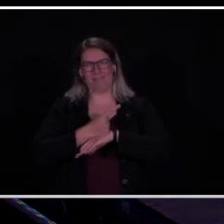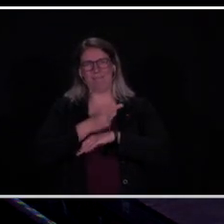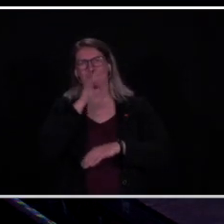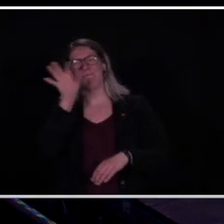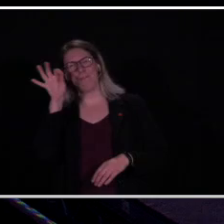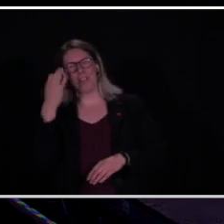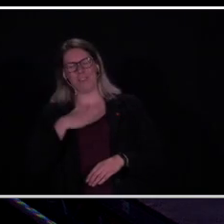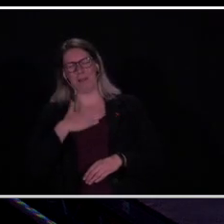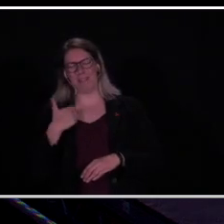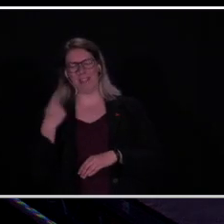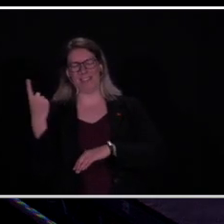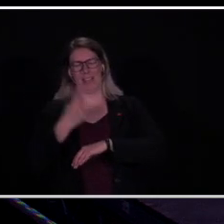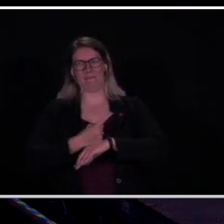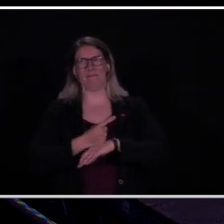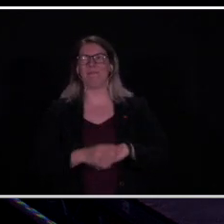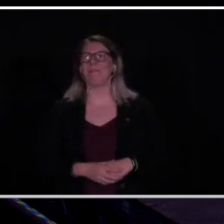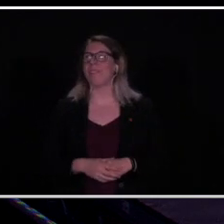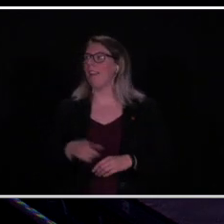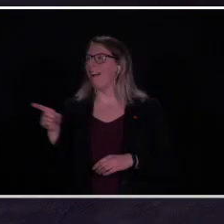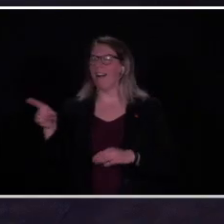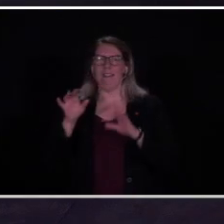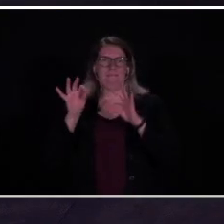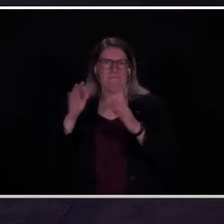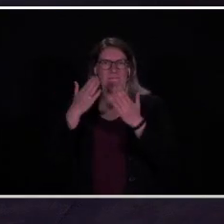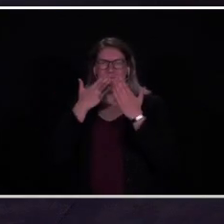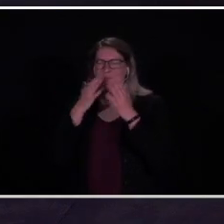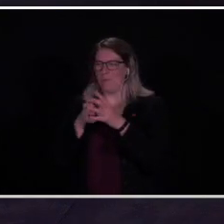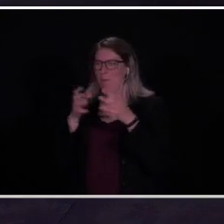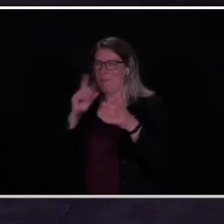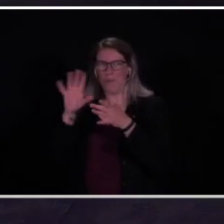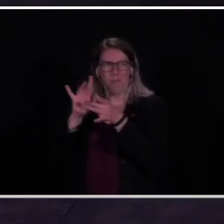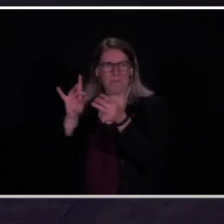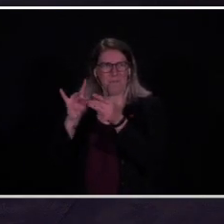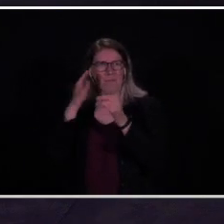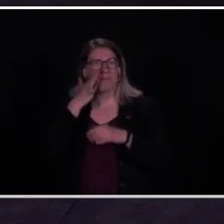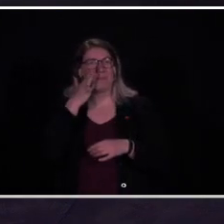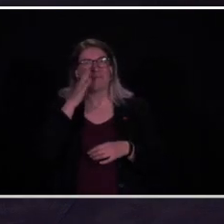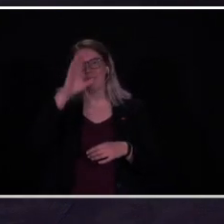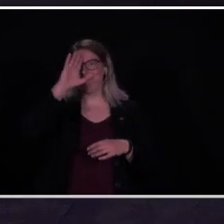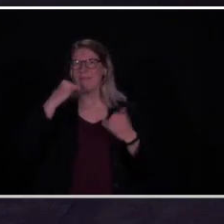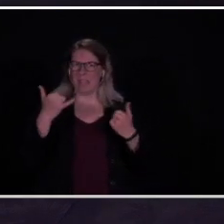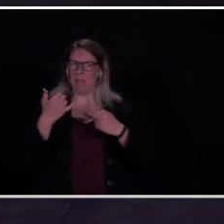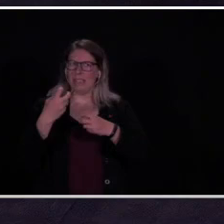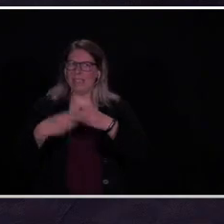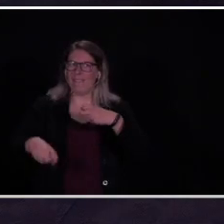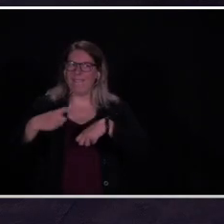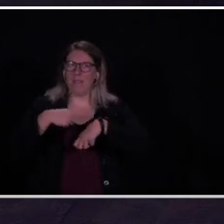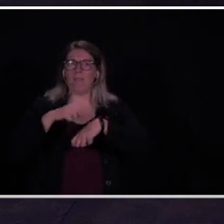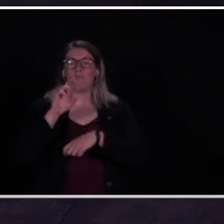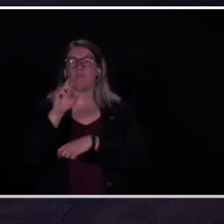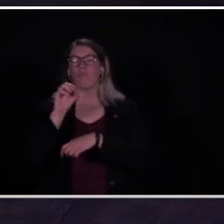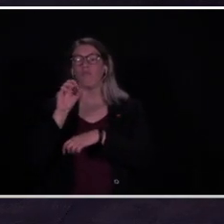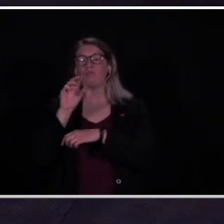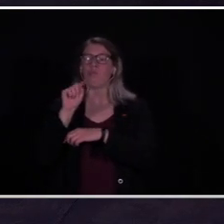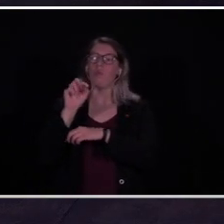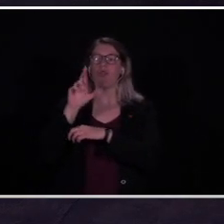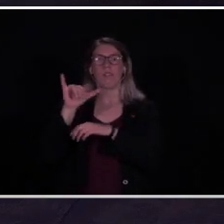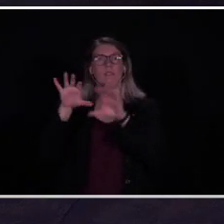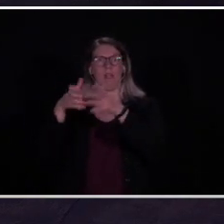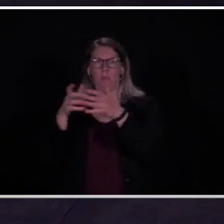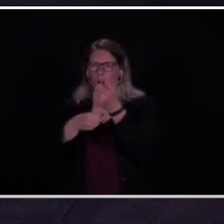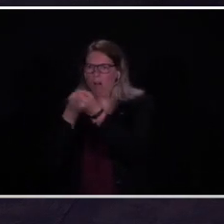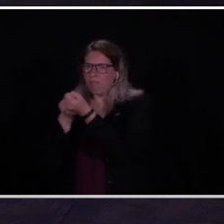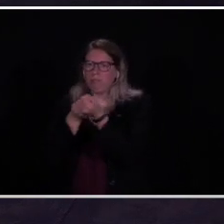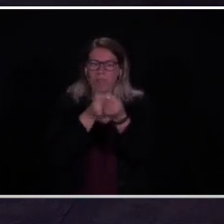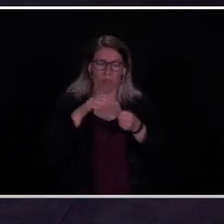Canada. Well, thanks, Jonathan. Thanks very much. You know, in these difficult times, Rotary continues to support those in need,